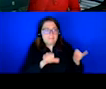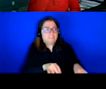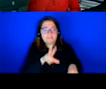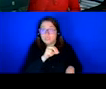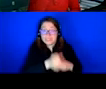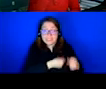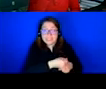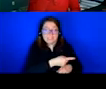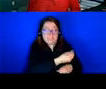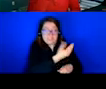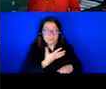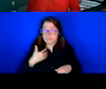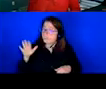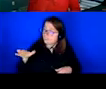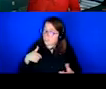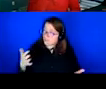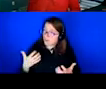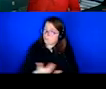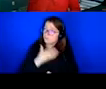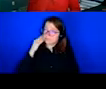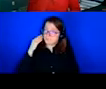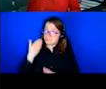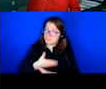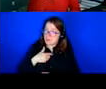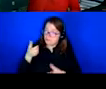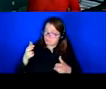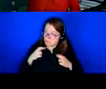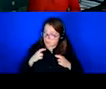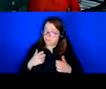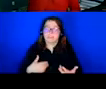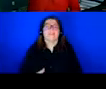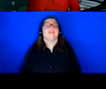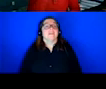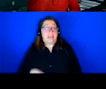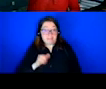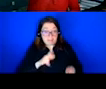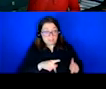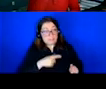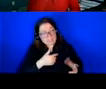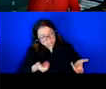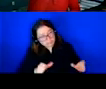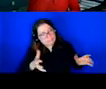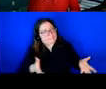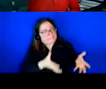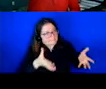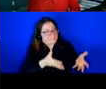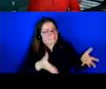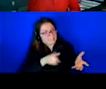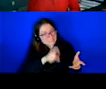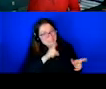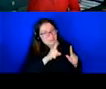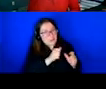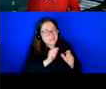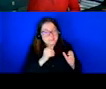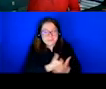I transition. And that person is exposed. I'm pushing them outside of their comfort zone to talk to new people.